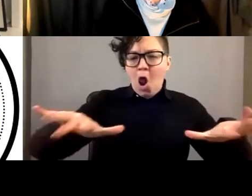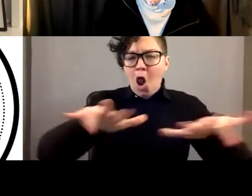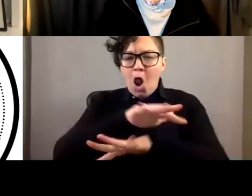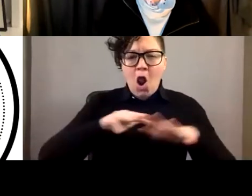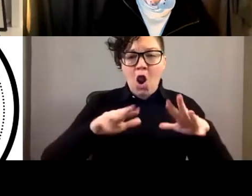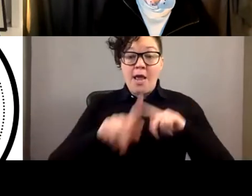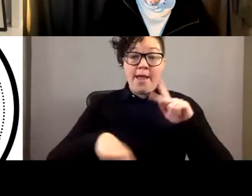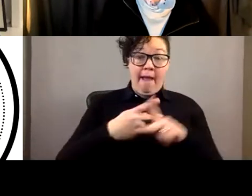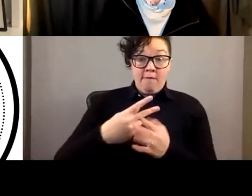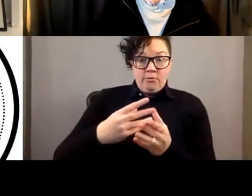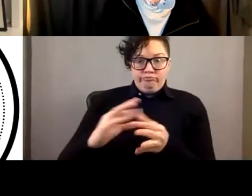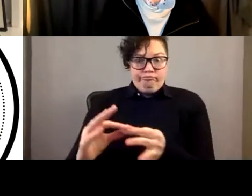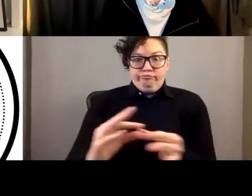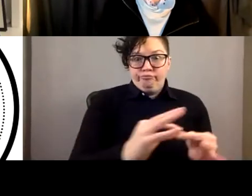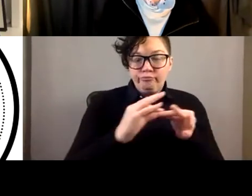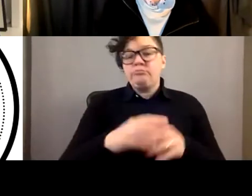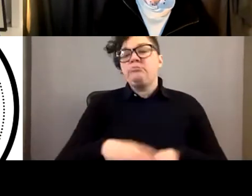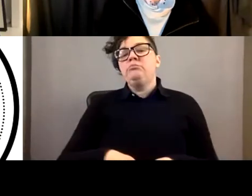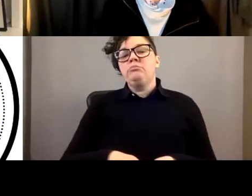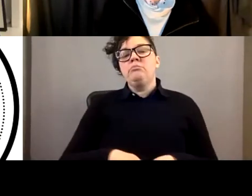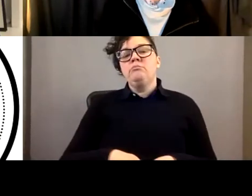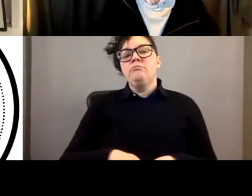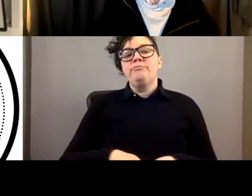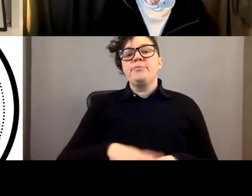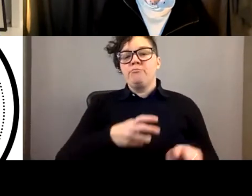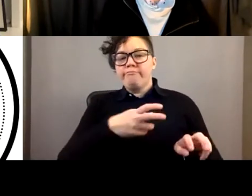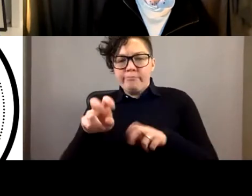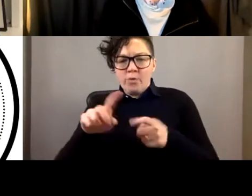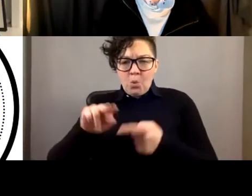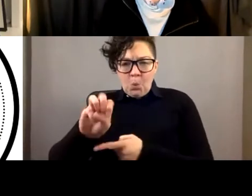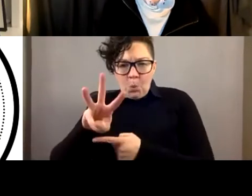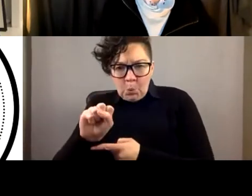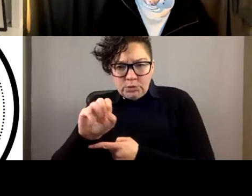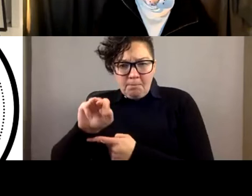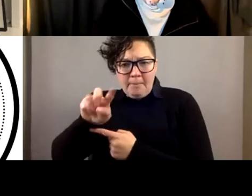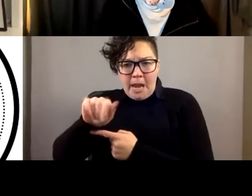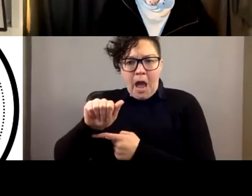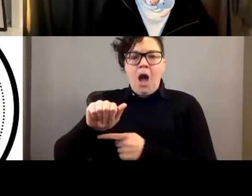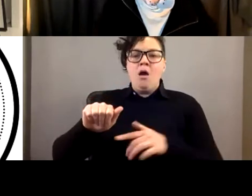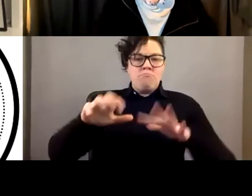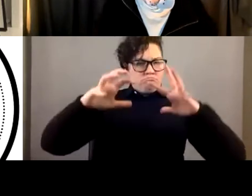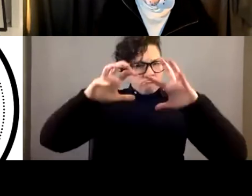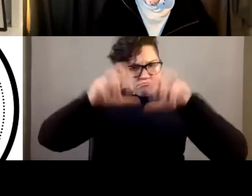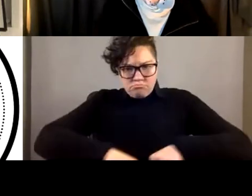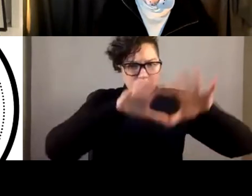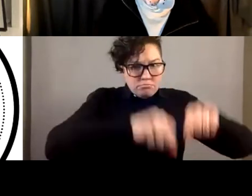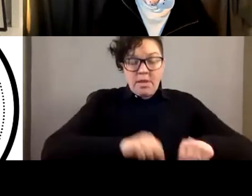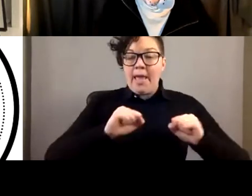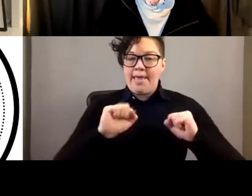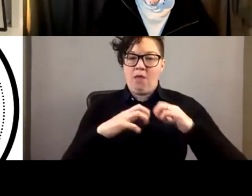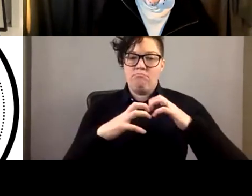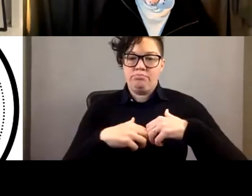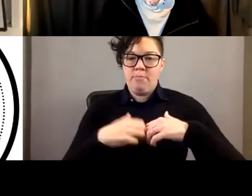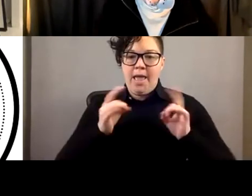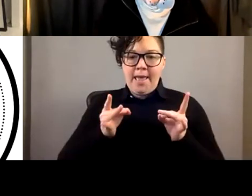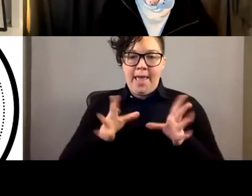news media coverage, which has an expansive reach, is a powerful tool for disbanding coordinated hate groups and limiting their ability